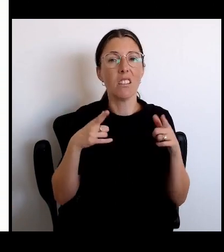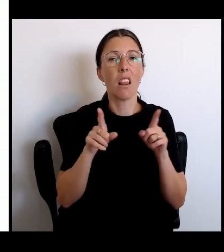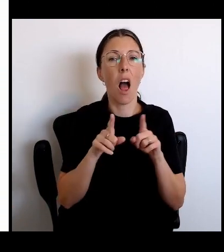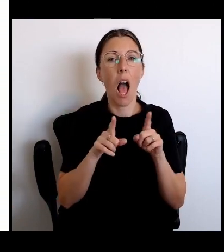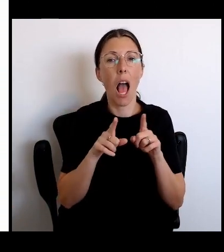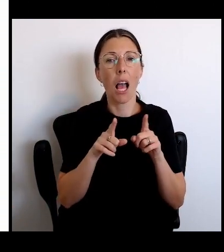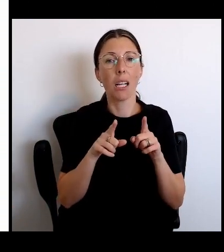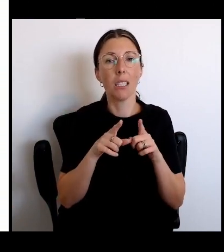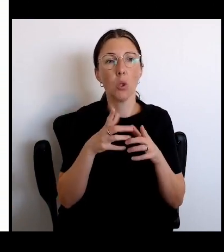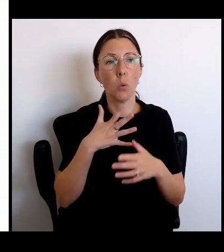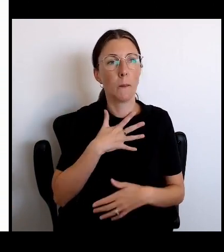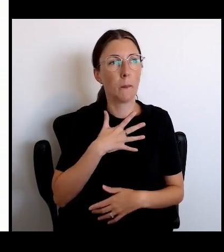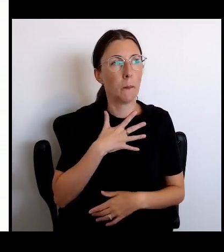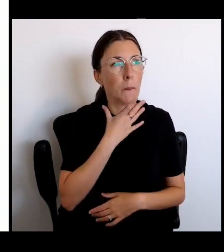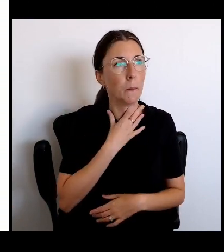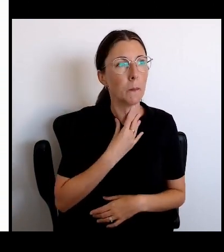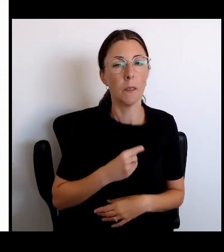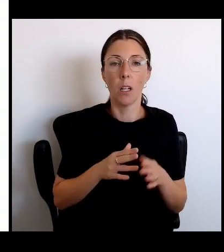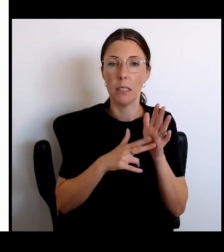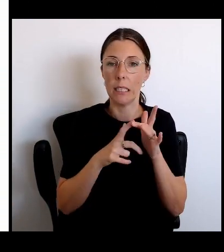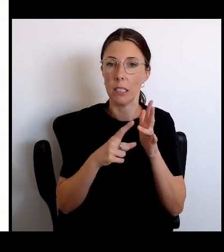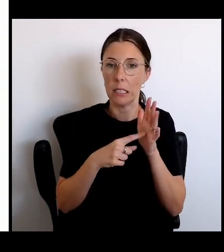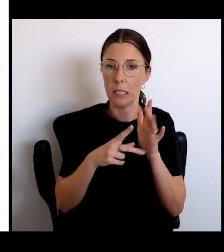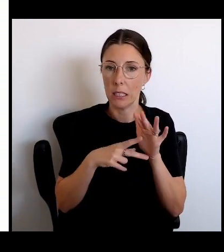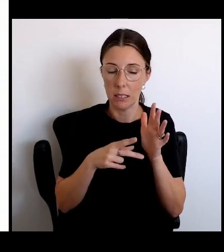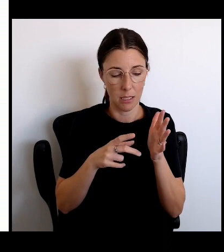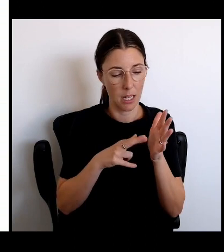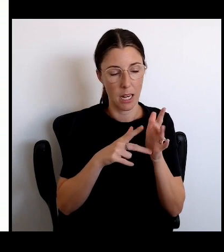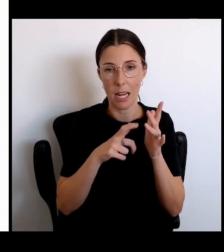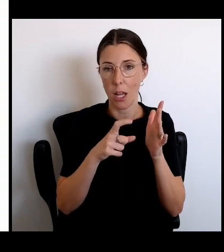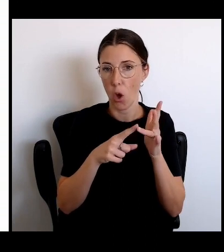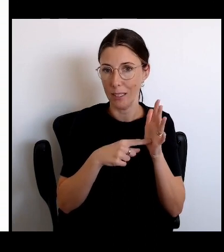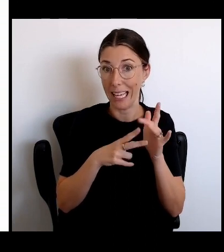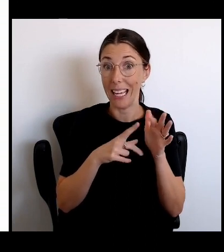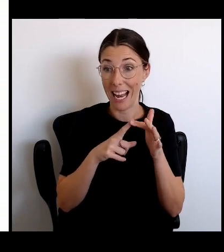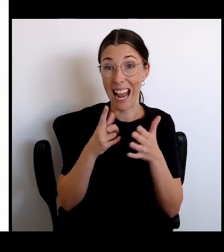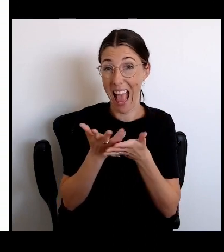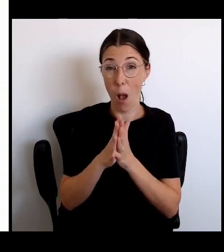what it's signaling to their body in terms of the harm that it's flagging.